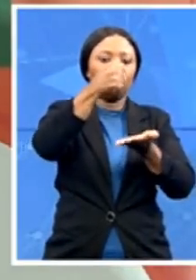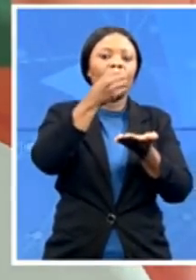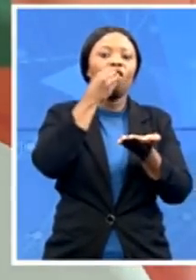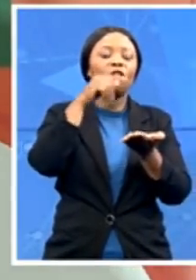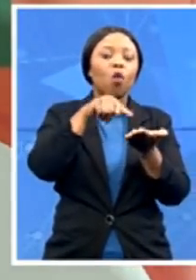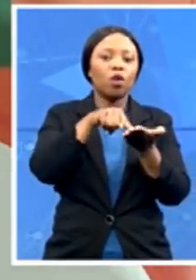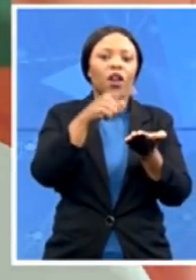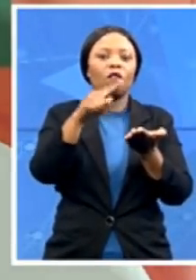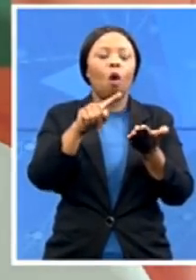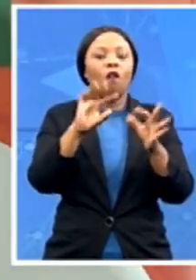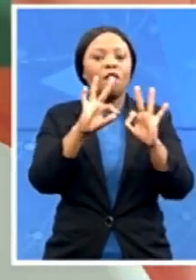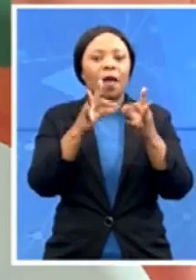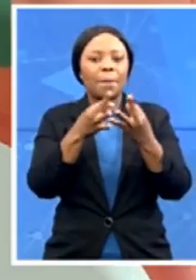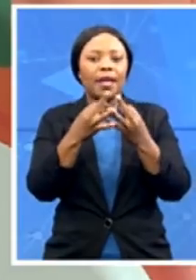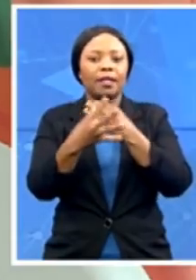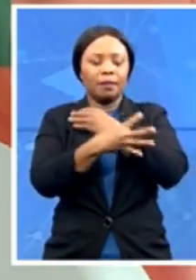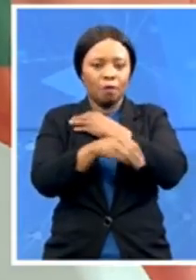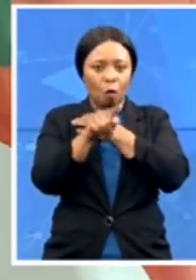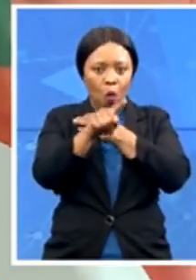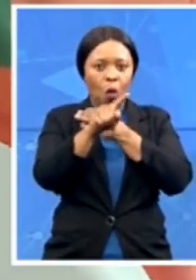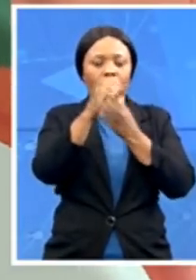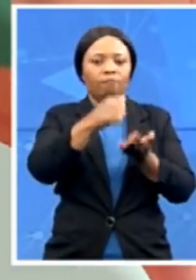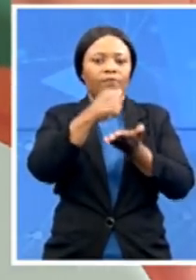delivery made to His Excellency